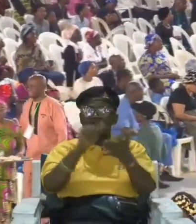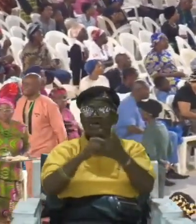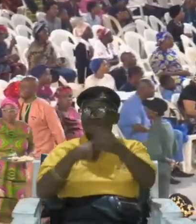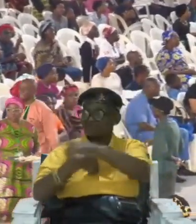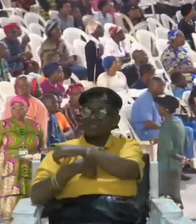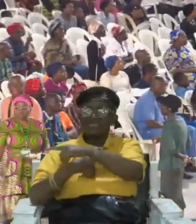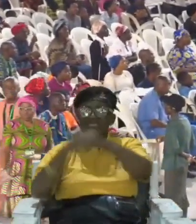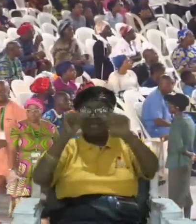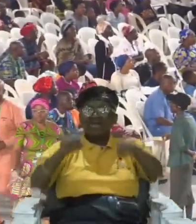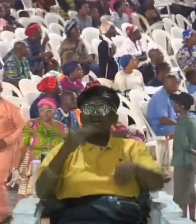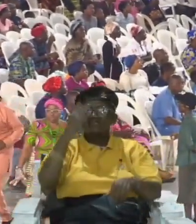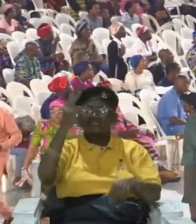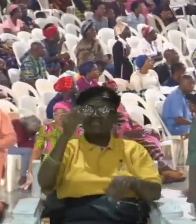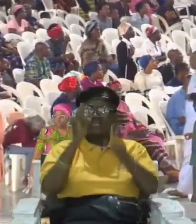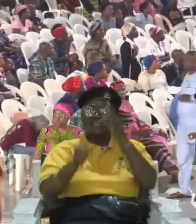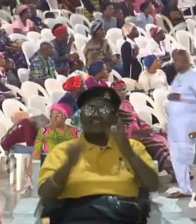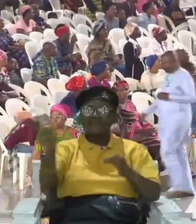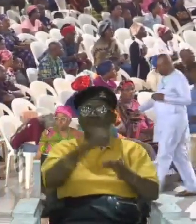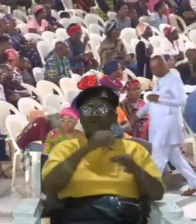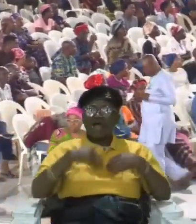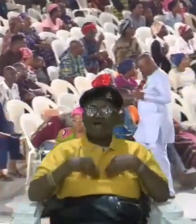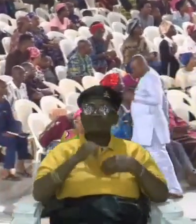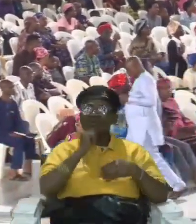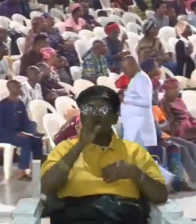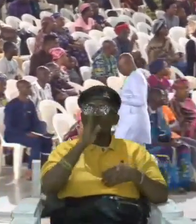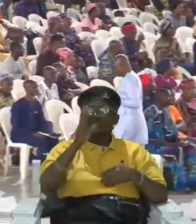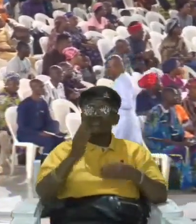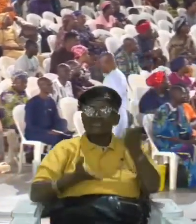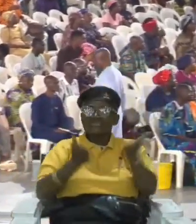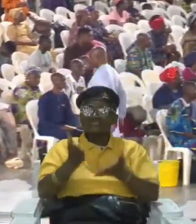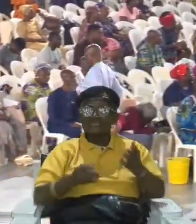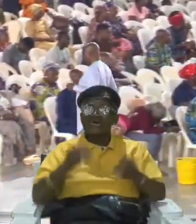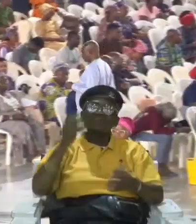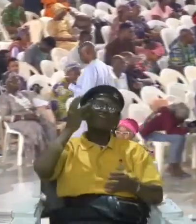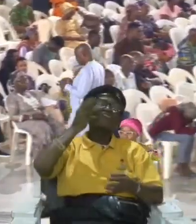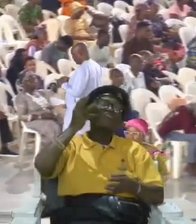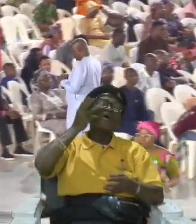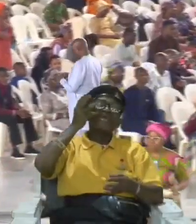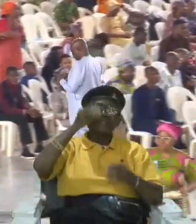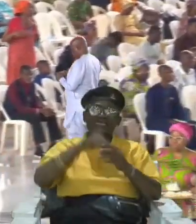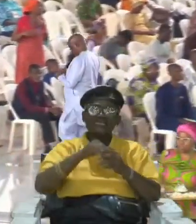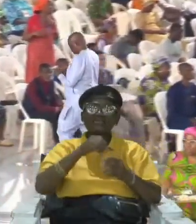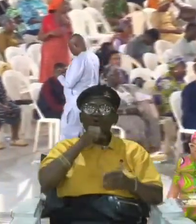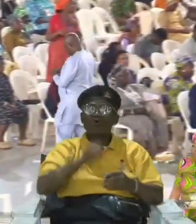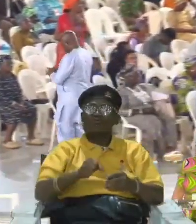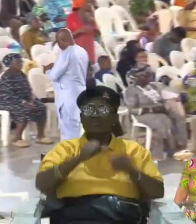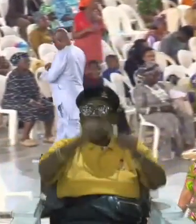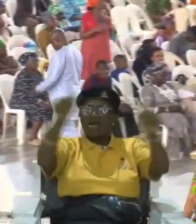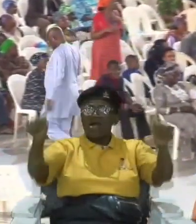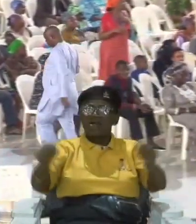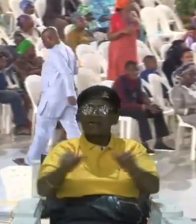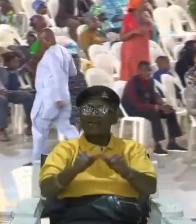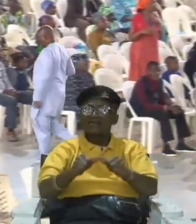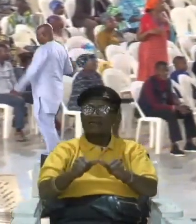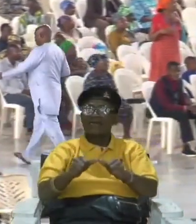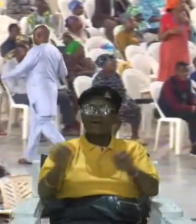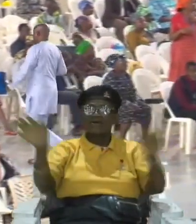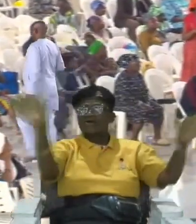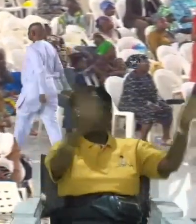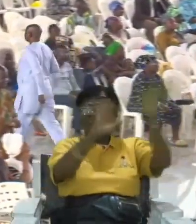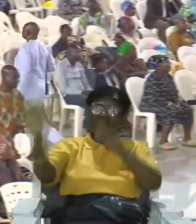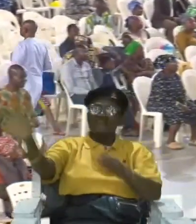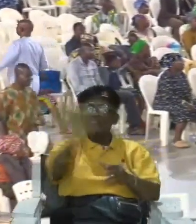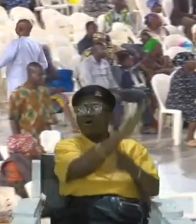If you have not been served wine in the old auditorium, wave your hand and shout